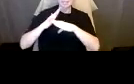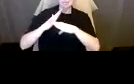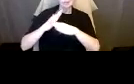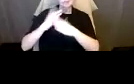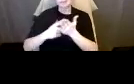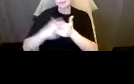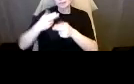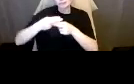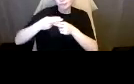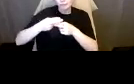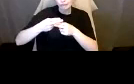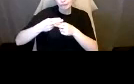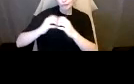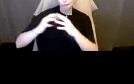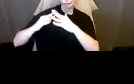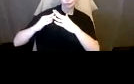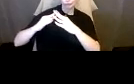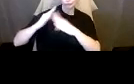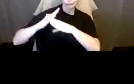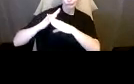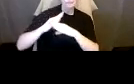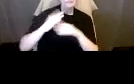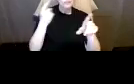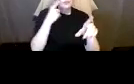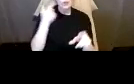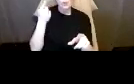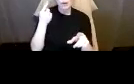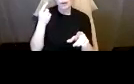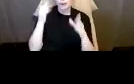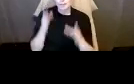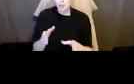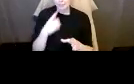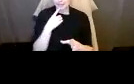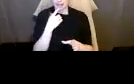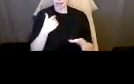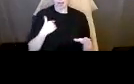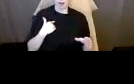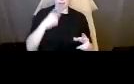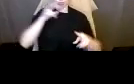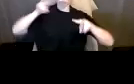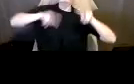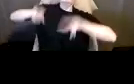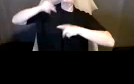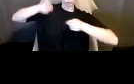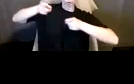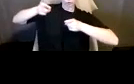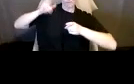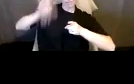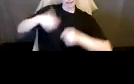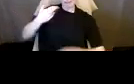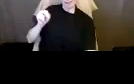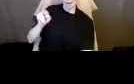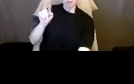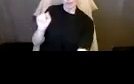temporary enclosure. And here, a guy by the name of Hepu says that he is the overseer of the Heneret. So